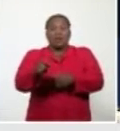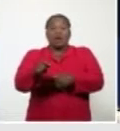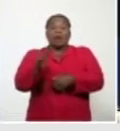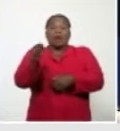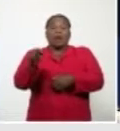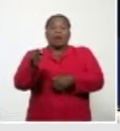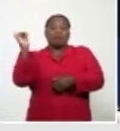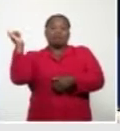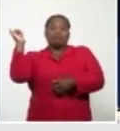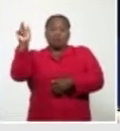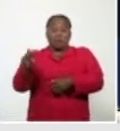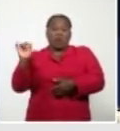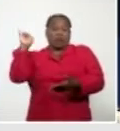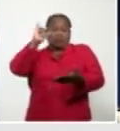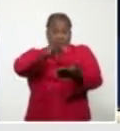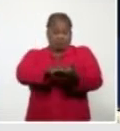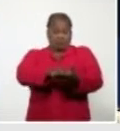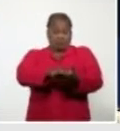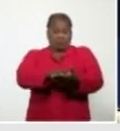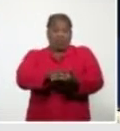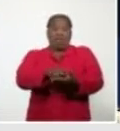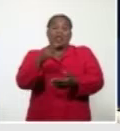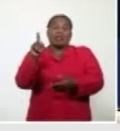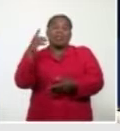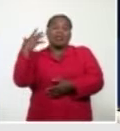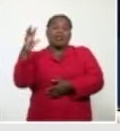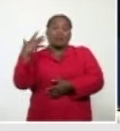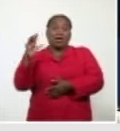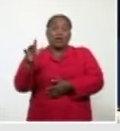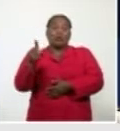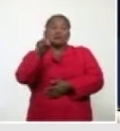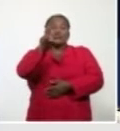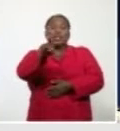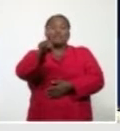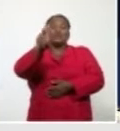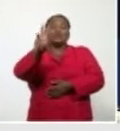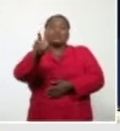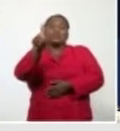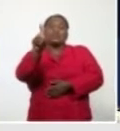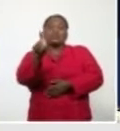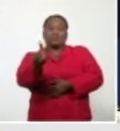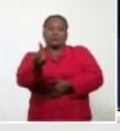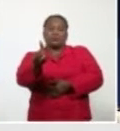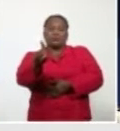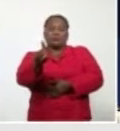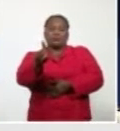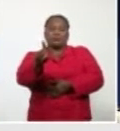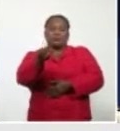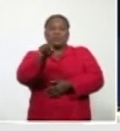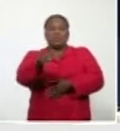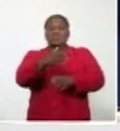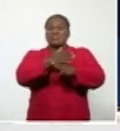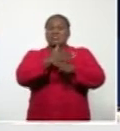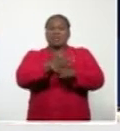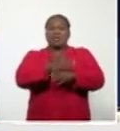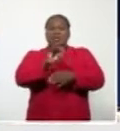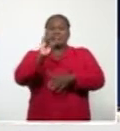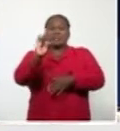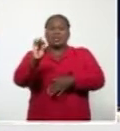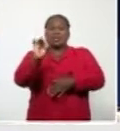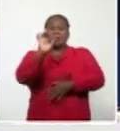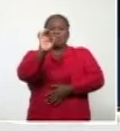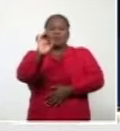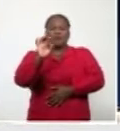in 3.6% of the cases, the source of infection could not